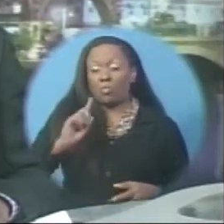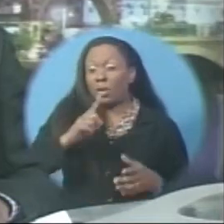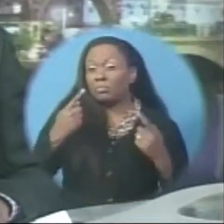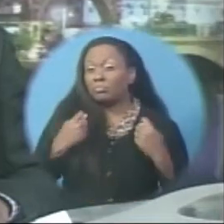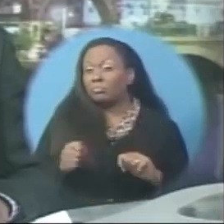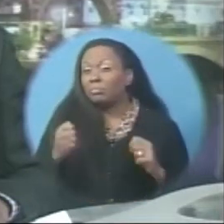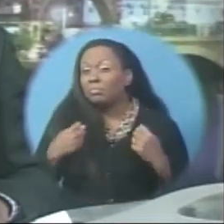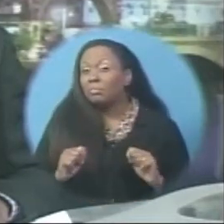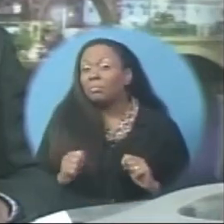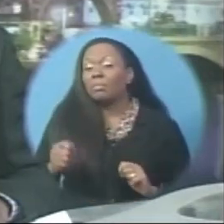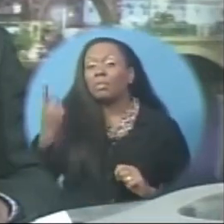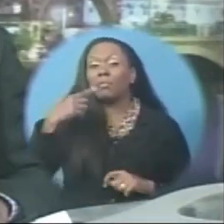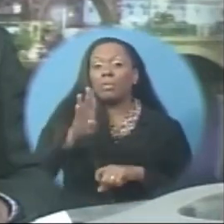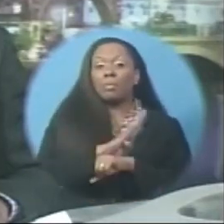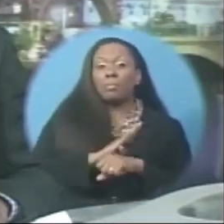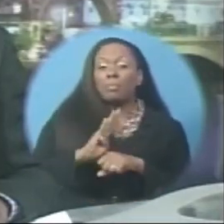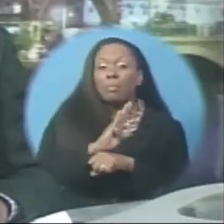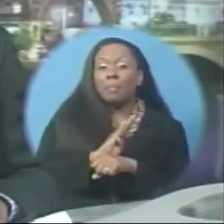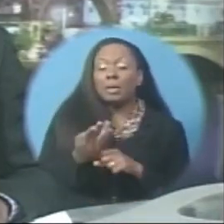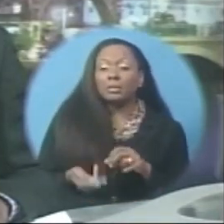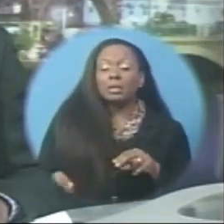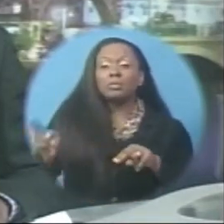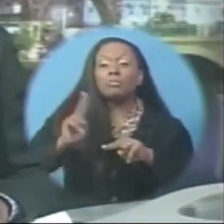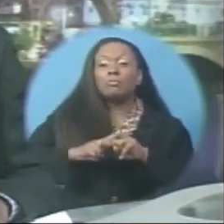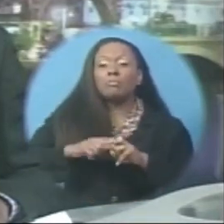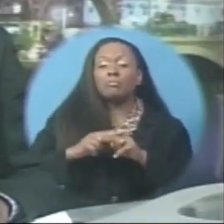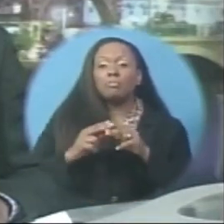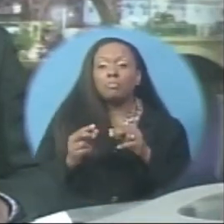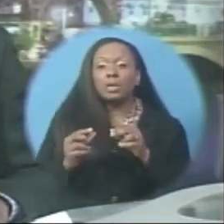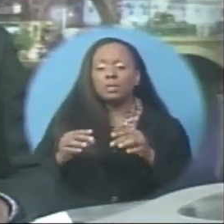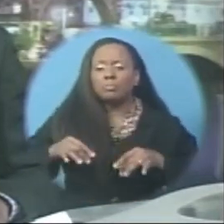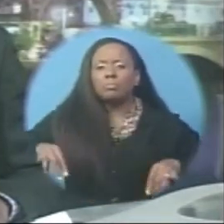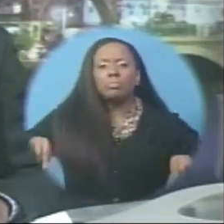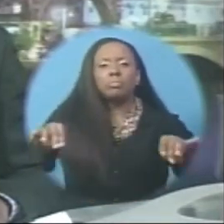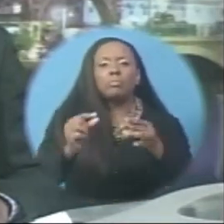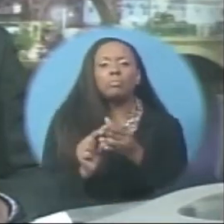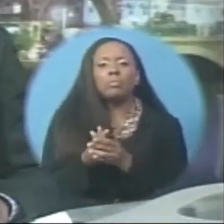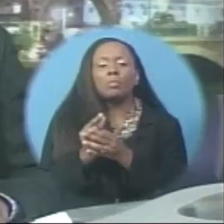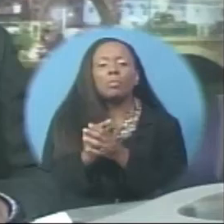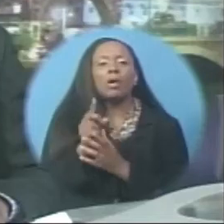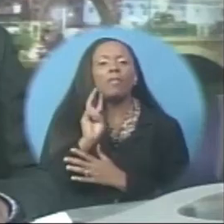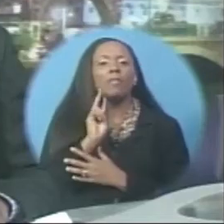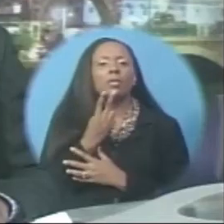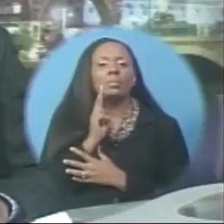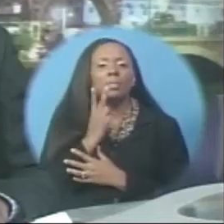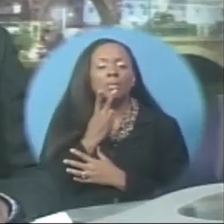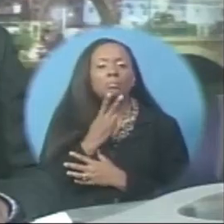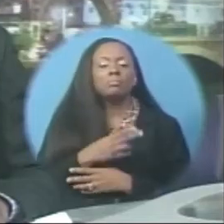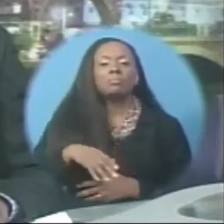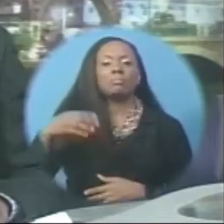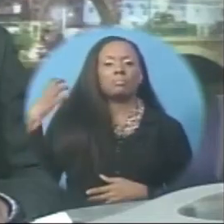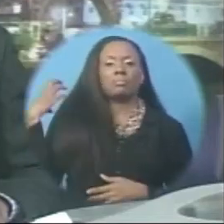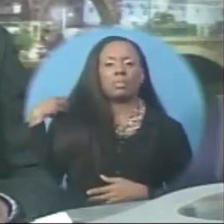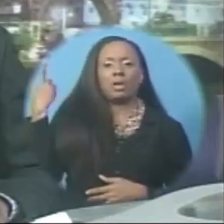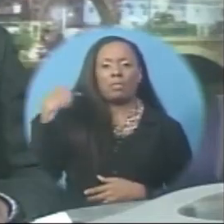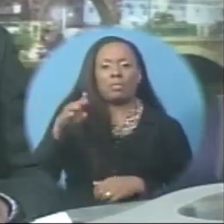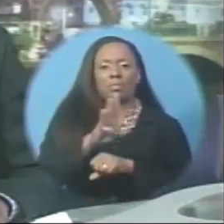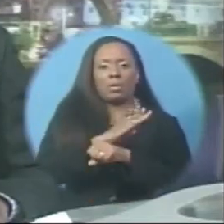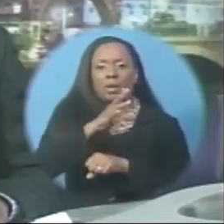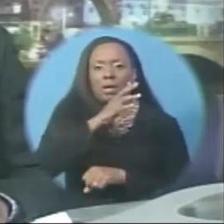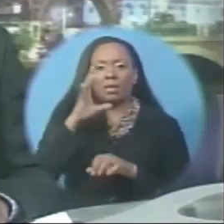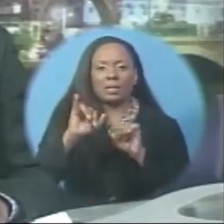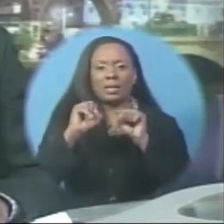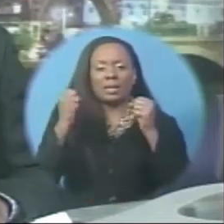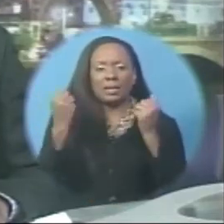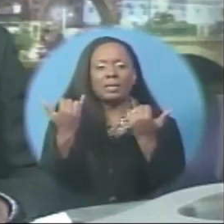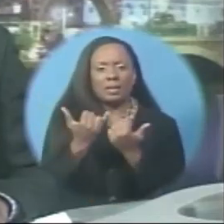Efforts are on to increase vegetable production in Barbados. Chief Executive Officer of the Barbados Agricultural Society, James Paul, says all crops